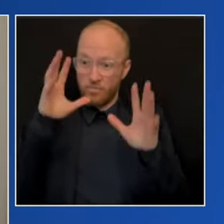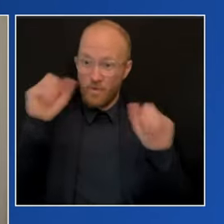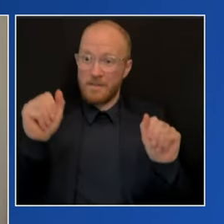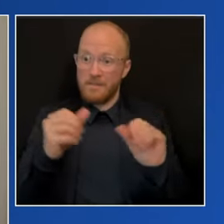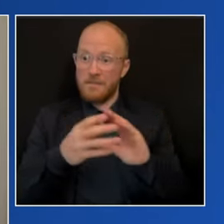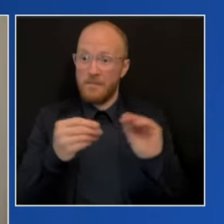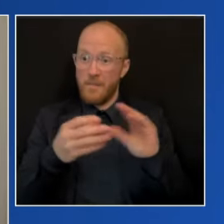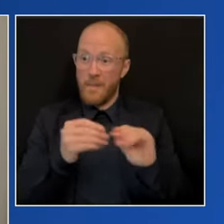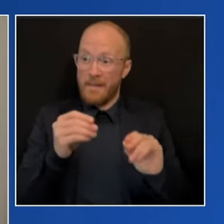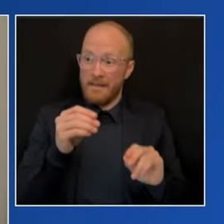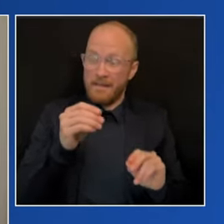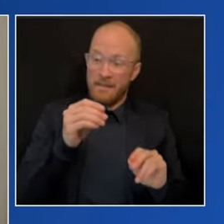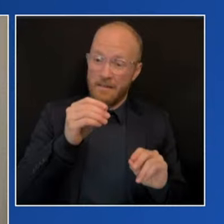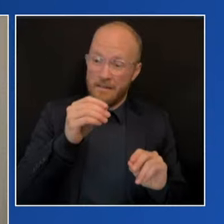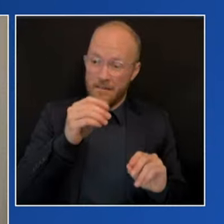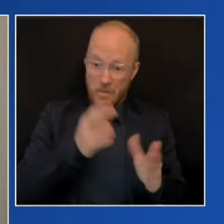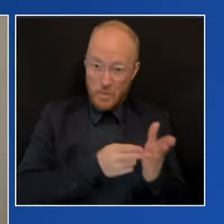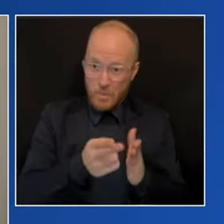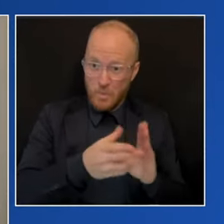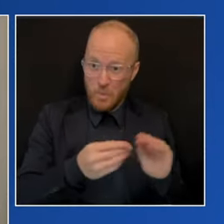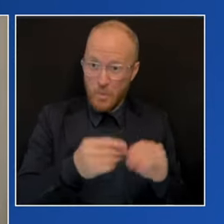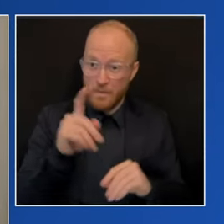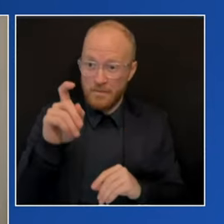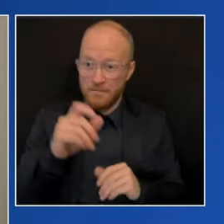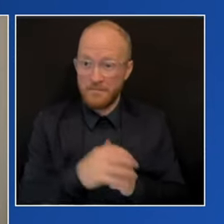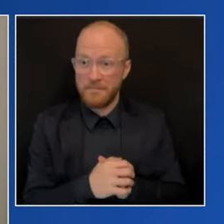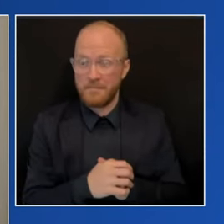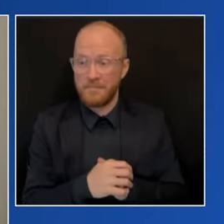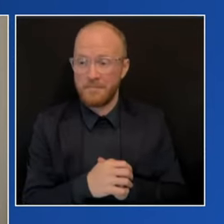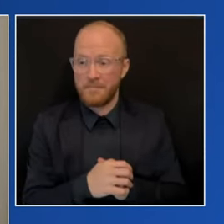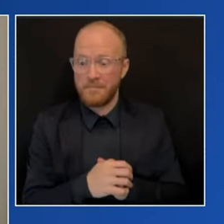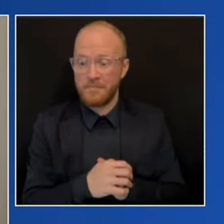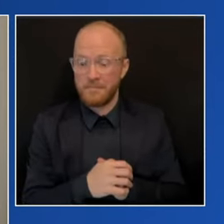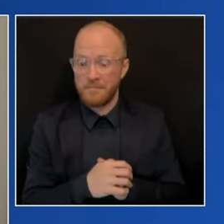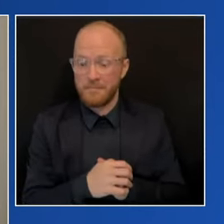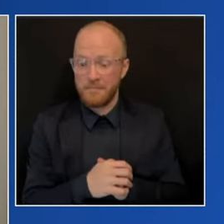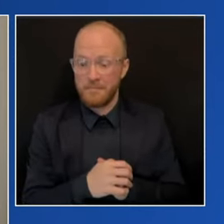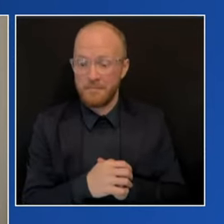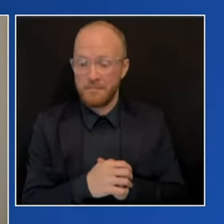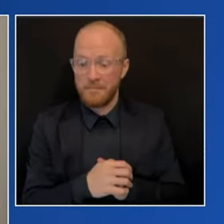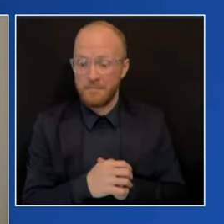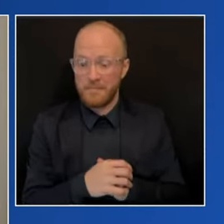and not in jest. He called in, I quote,